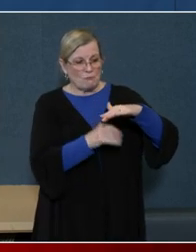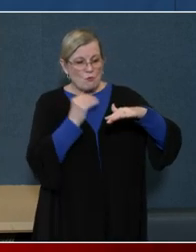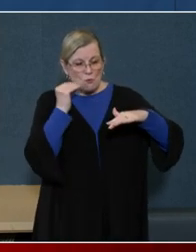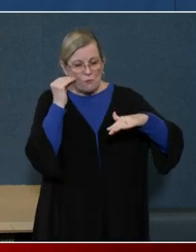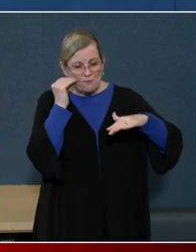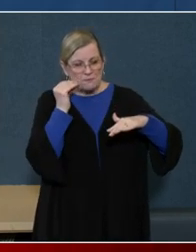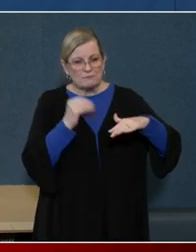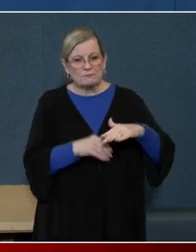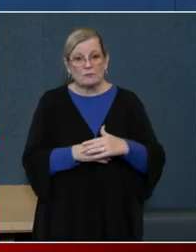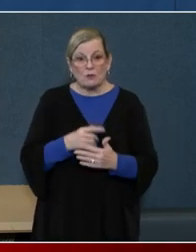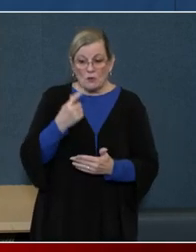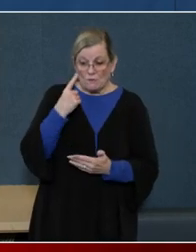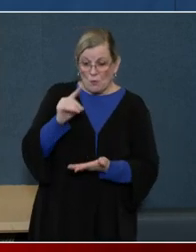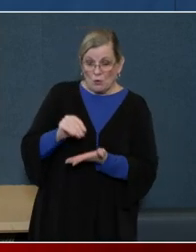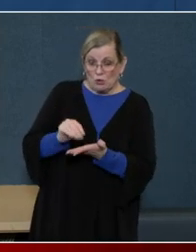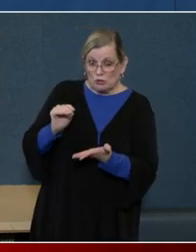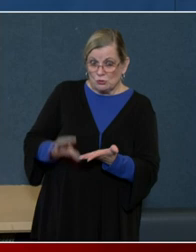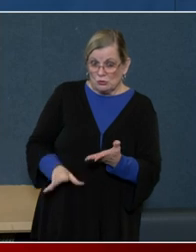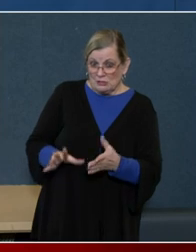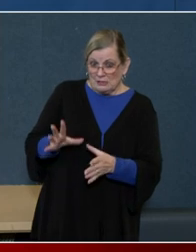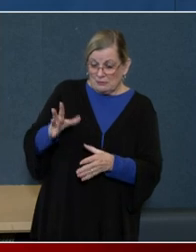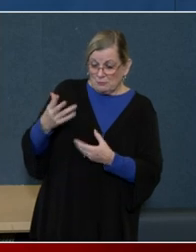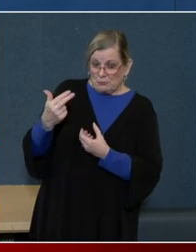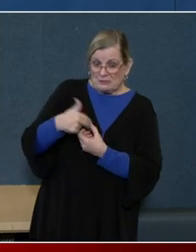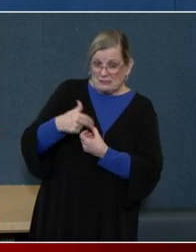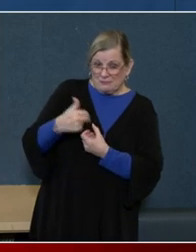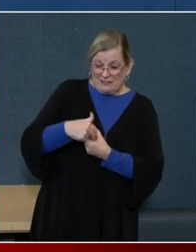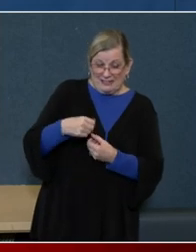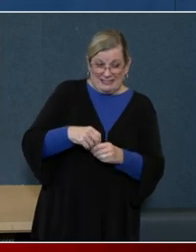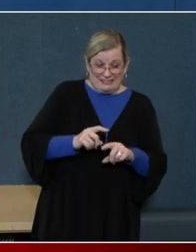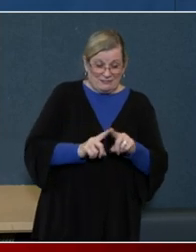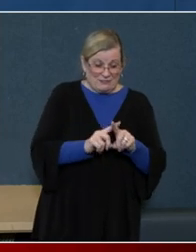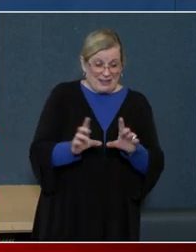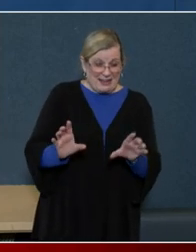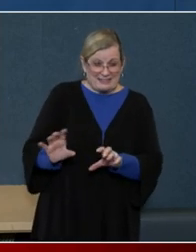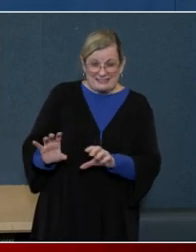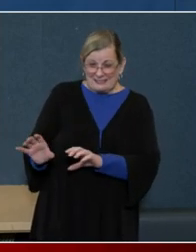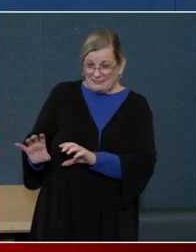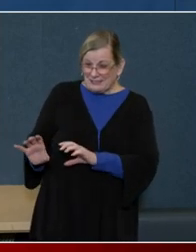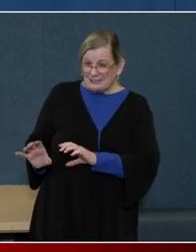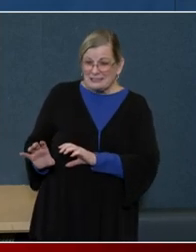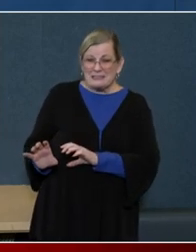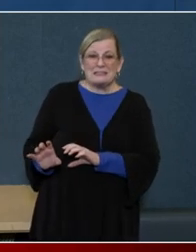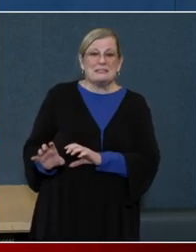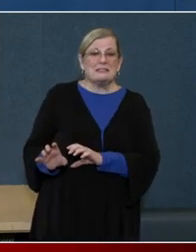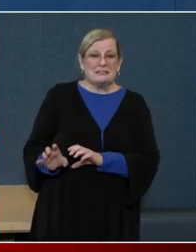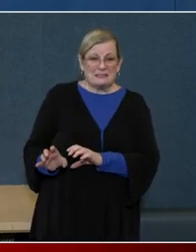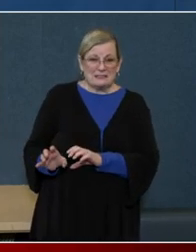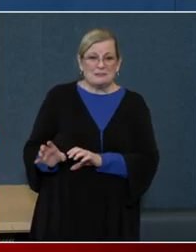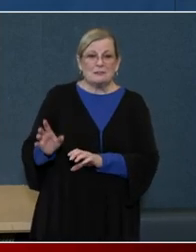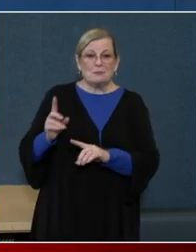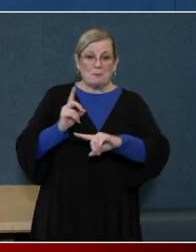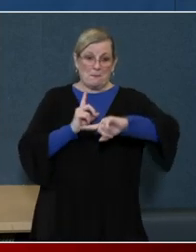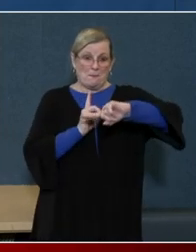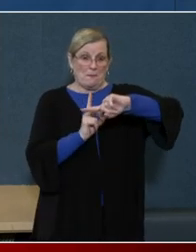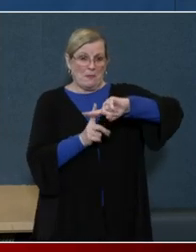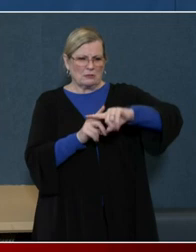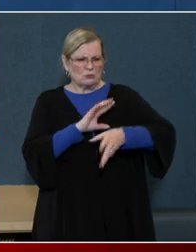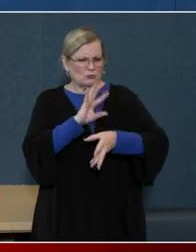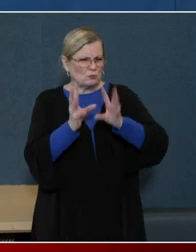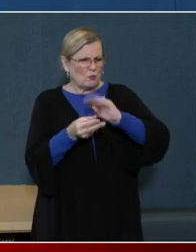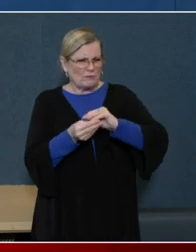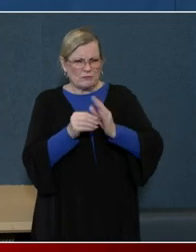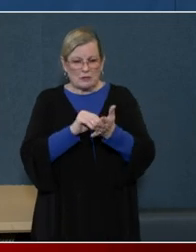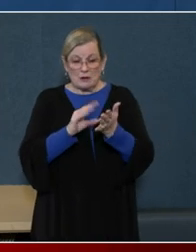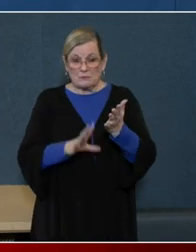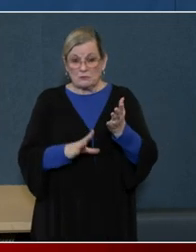in in-learning activities, we will also report the total number of students who have tested positive, and then we will also